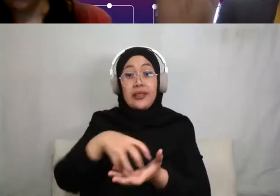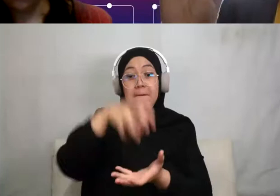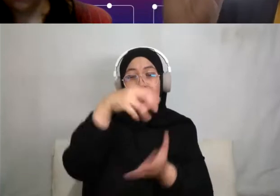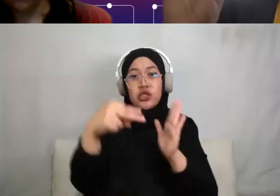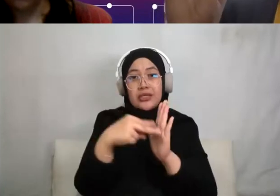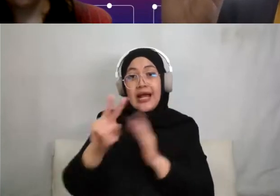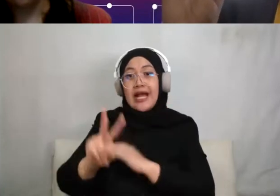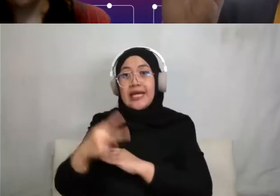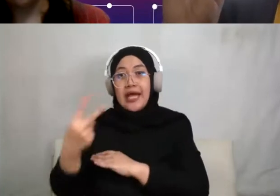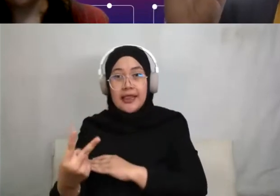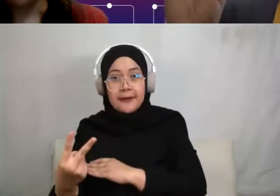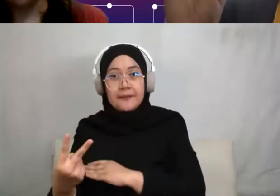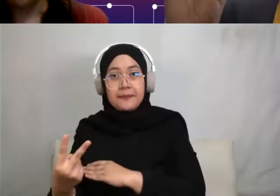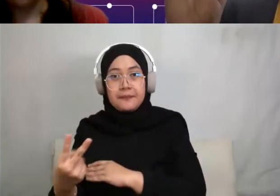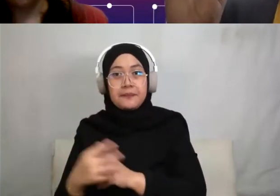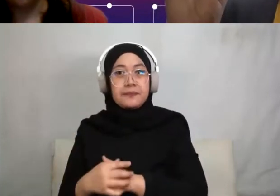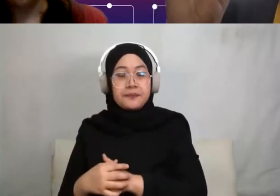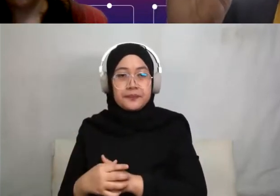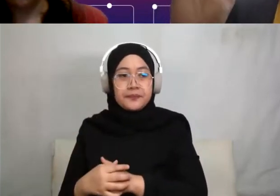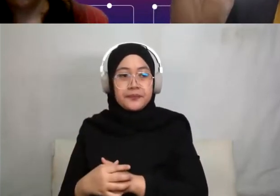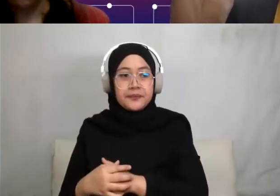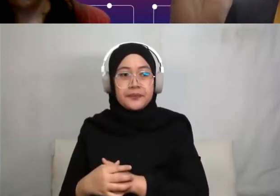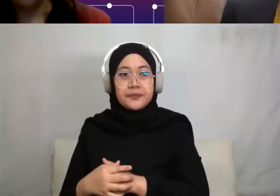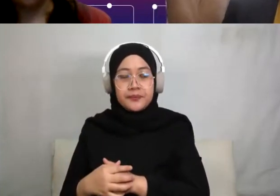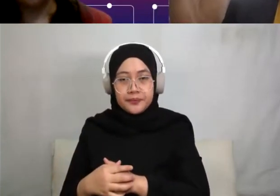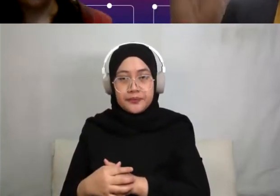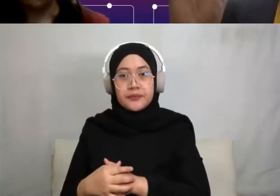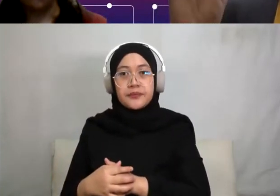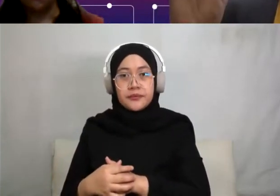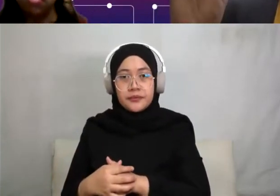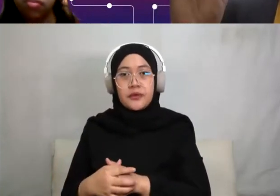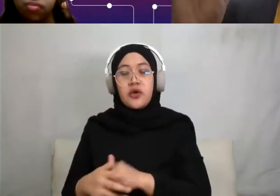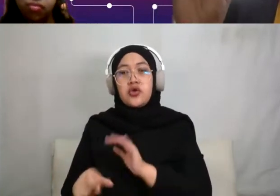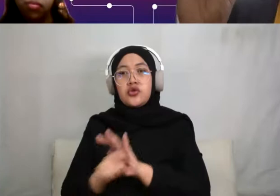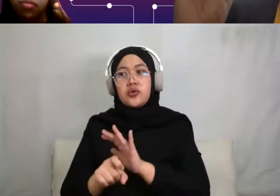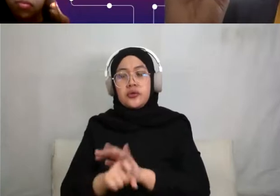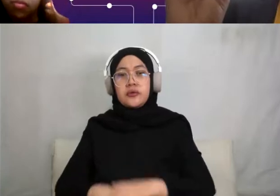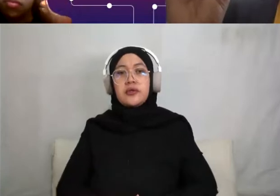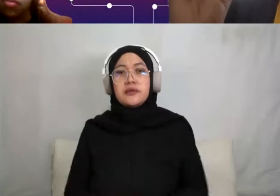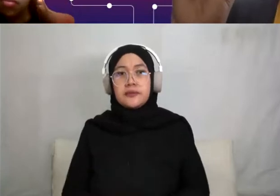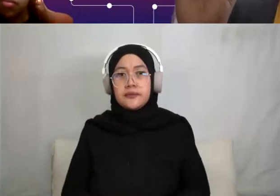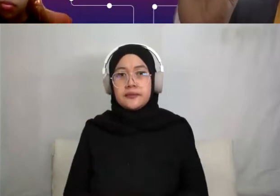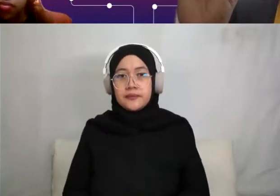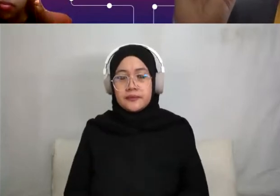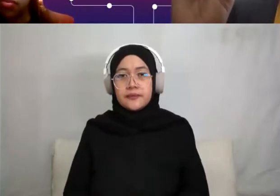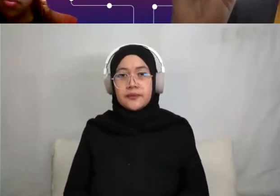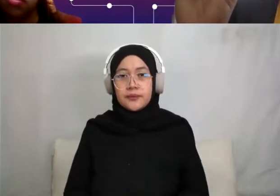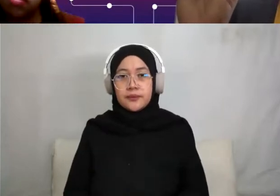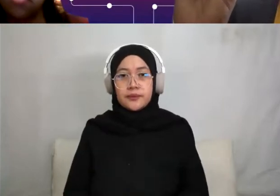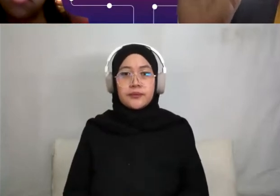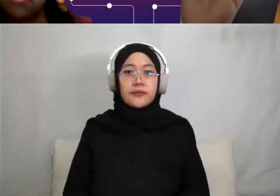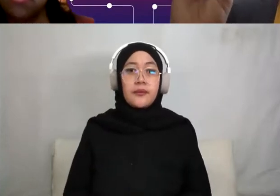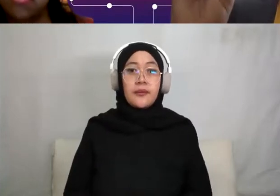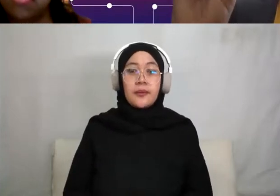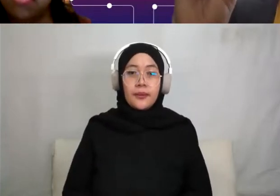B. Now, after the first shift, if your route is ending at B, you have to bring back your